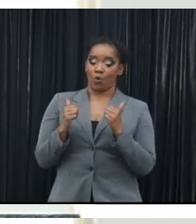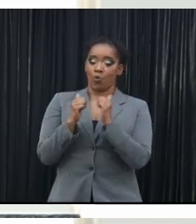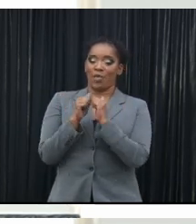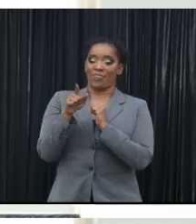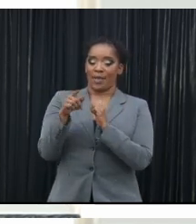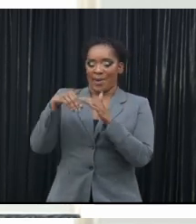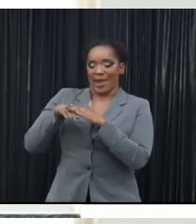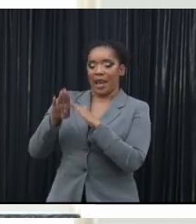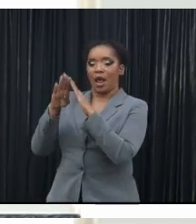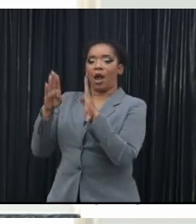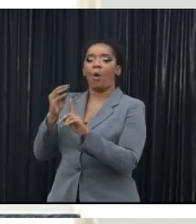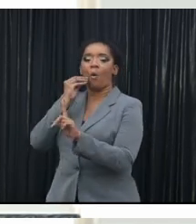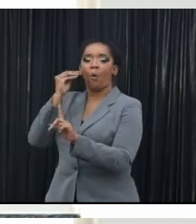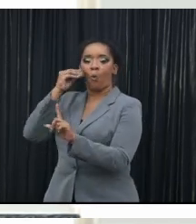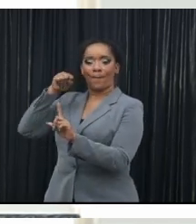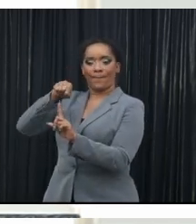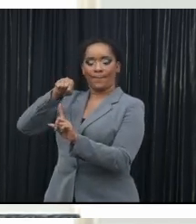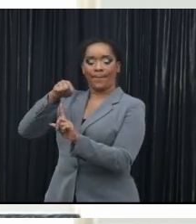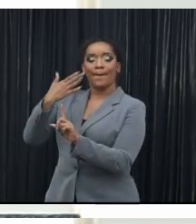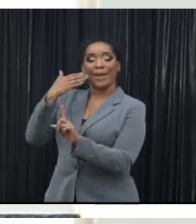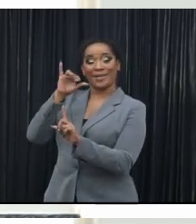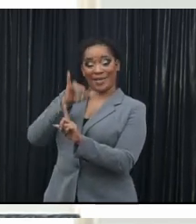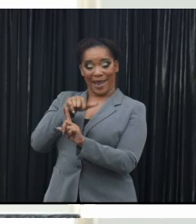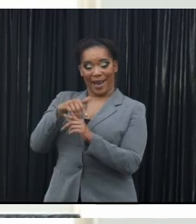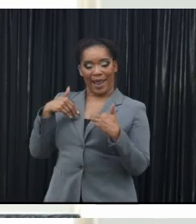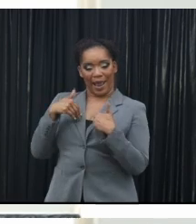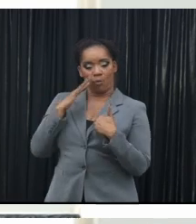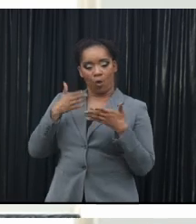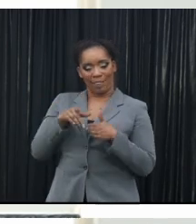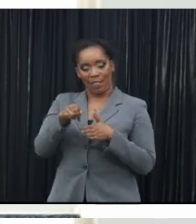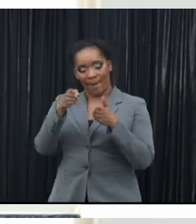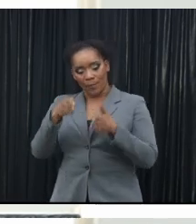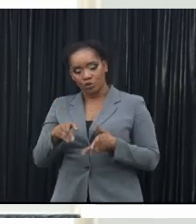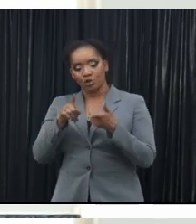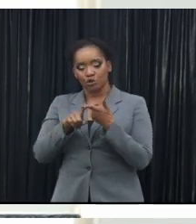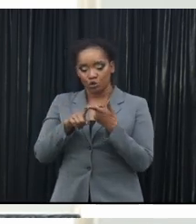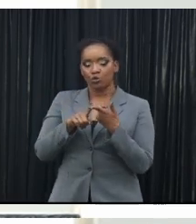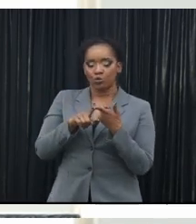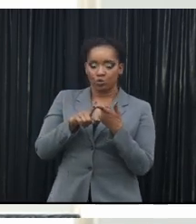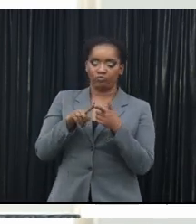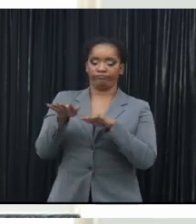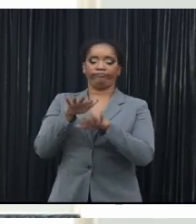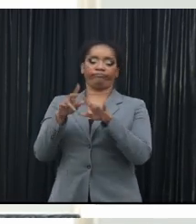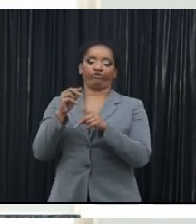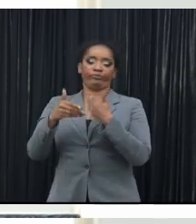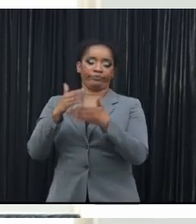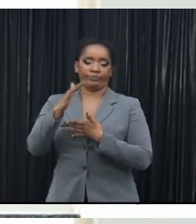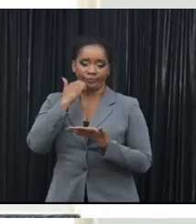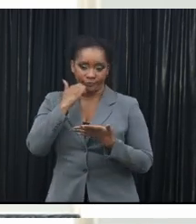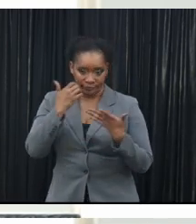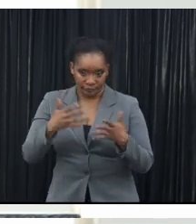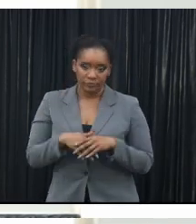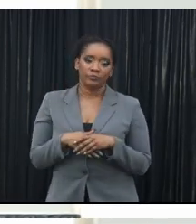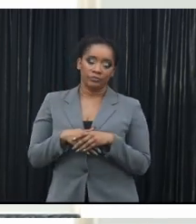housing, because that emotional support animal will allow that person to use the house and so forth. So that kind of